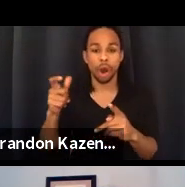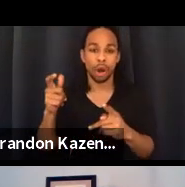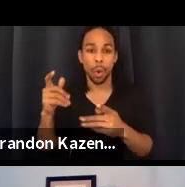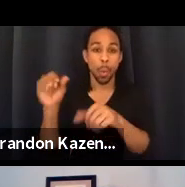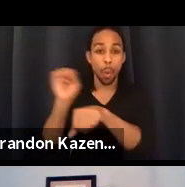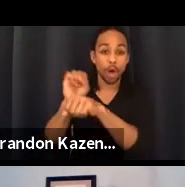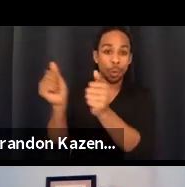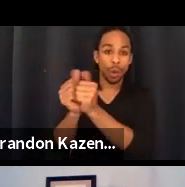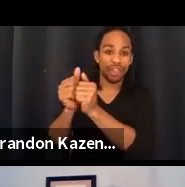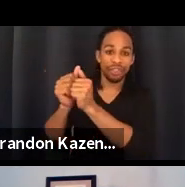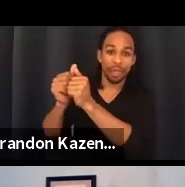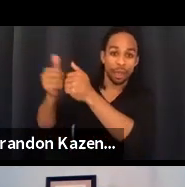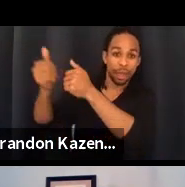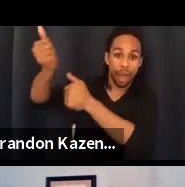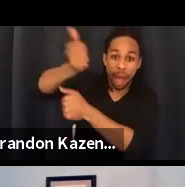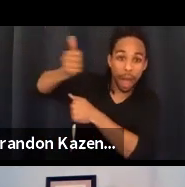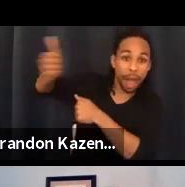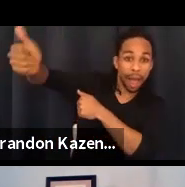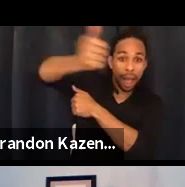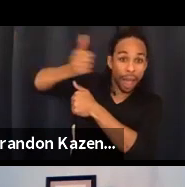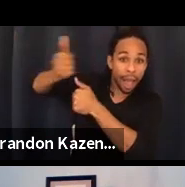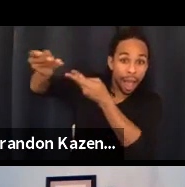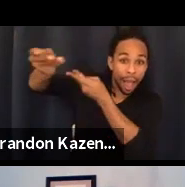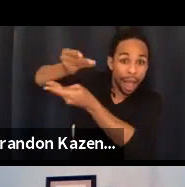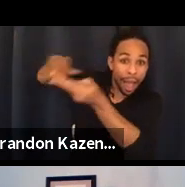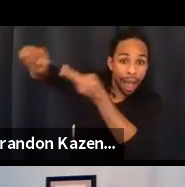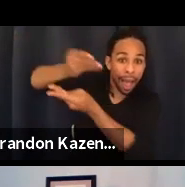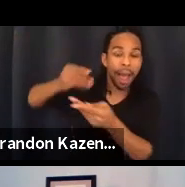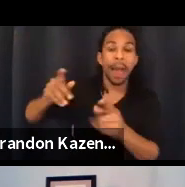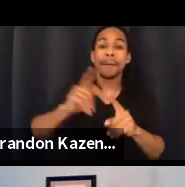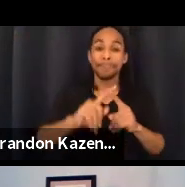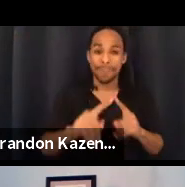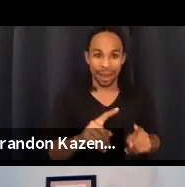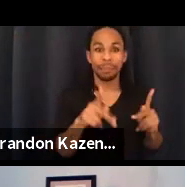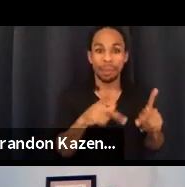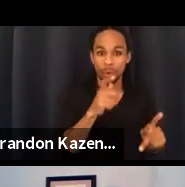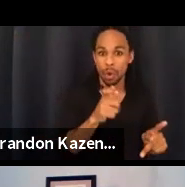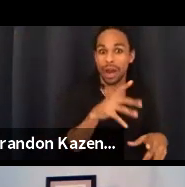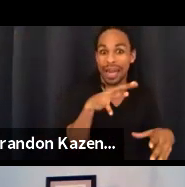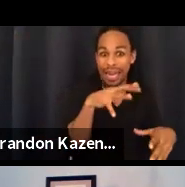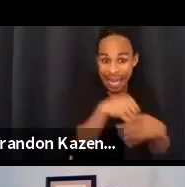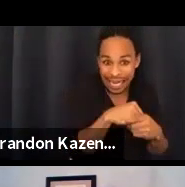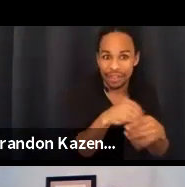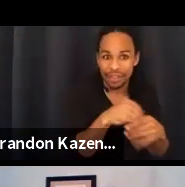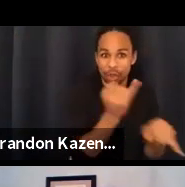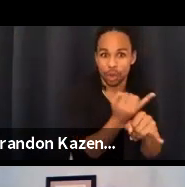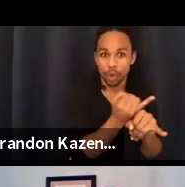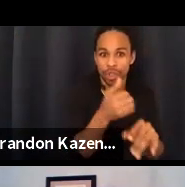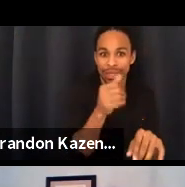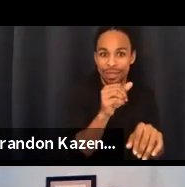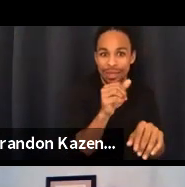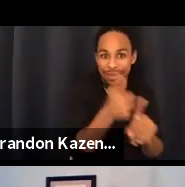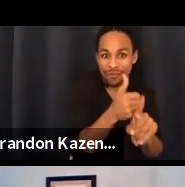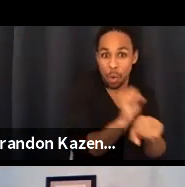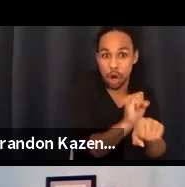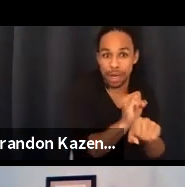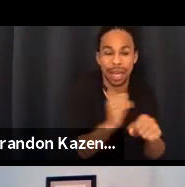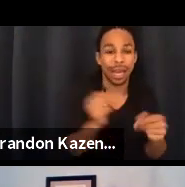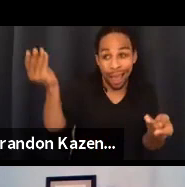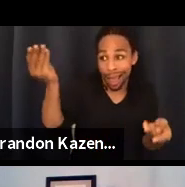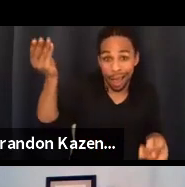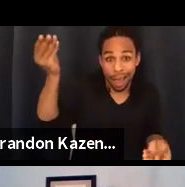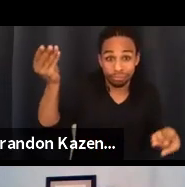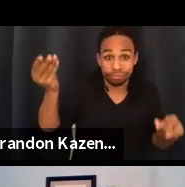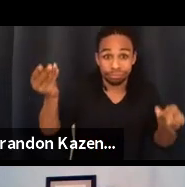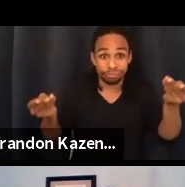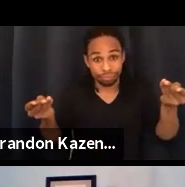been there that can bring that type of institutional history and experience to that larger conversation. Yeah, thank you